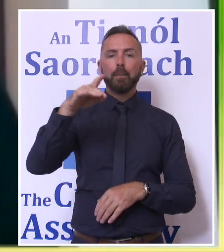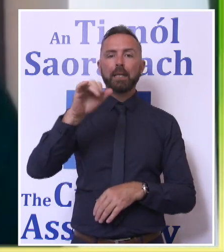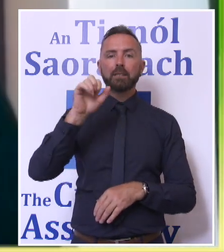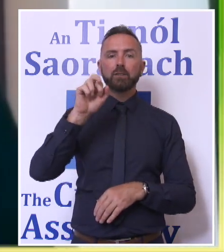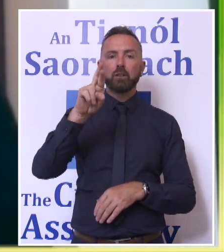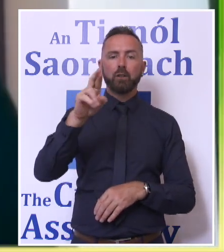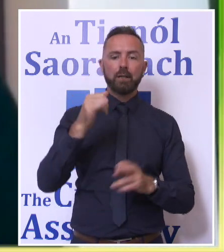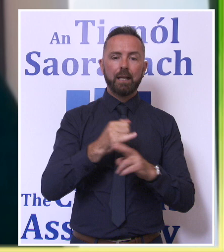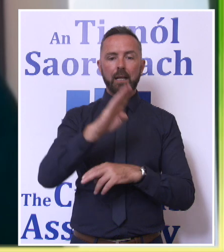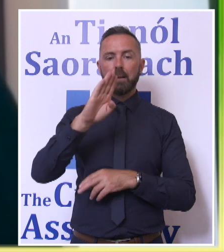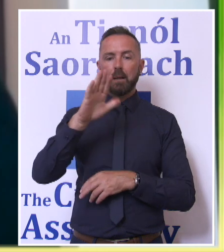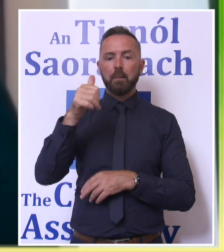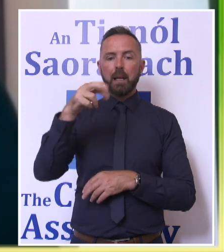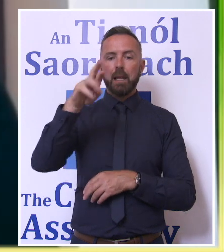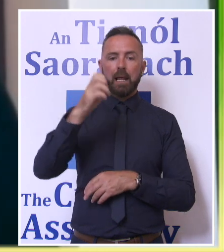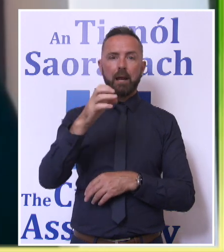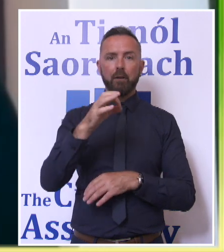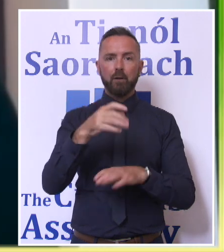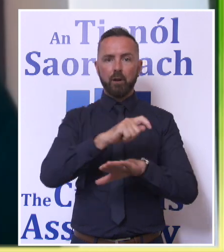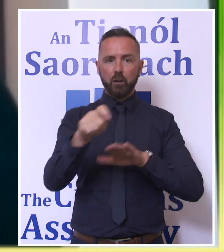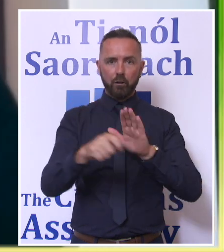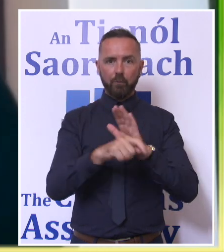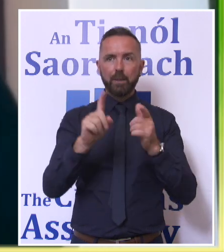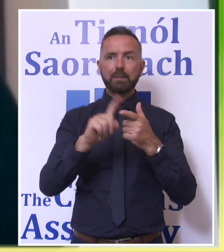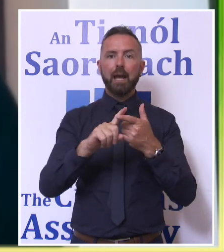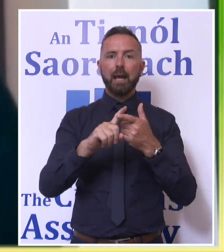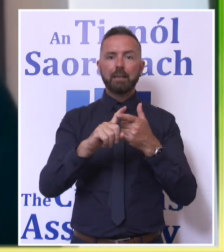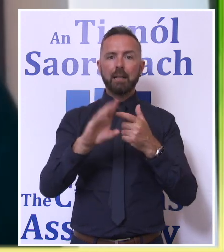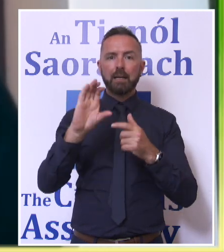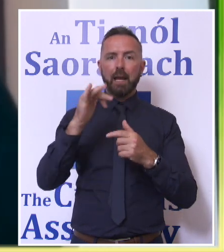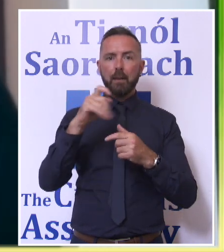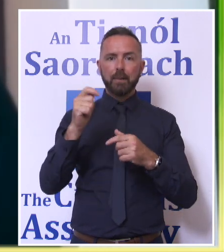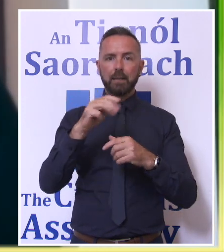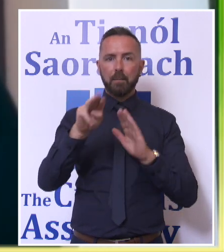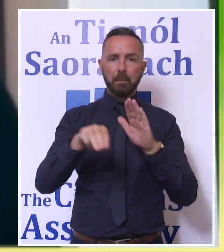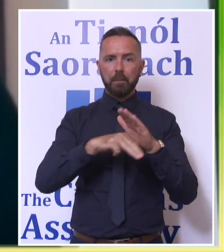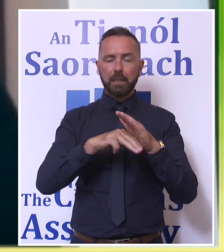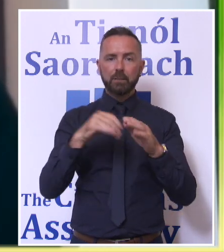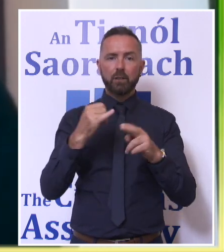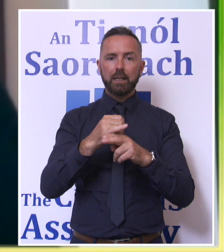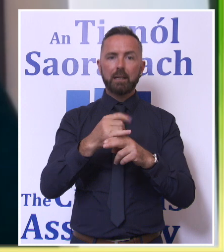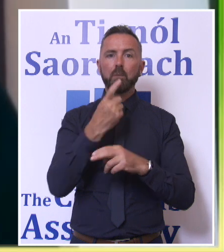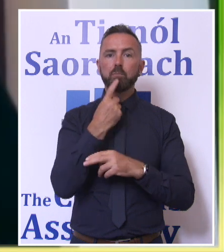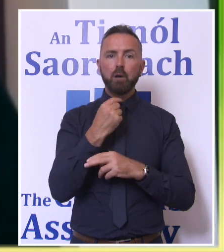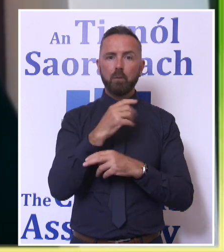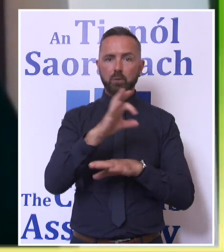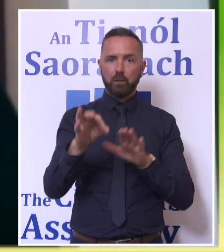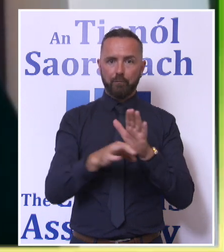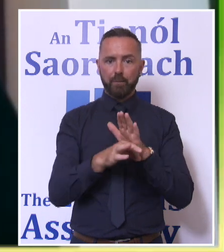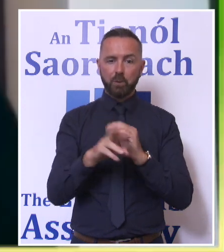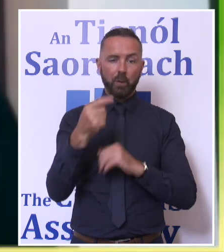Blair government and then a cabinet minister in the Brown government. So I've kind of seen politics at different levels.